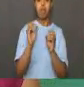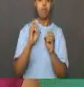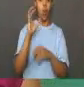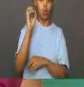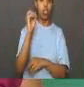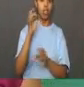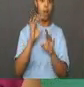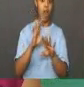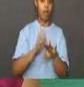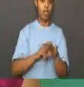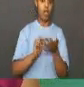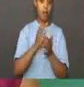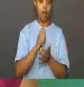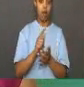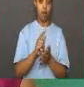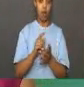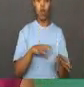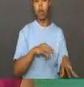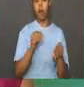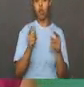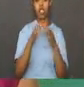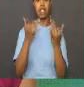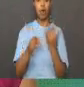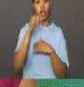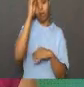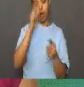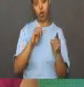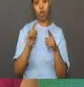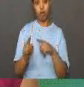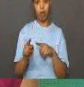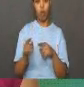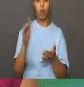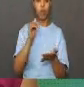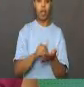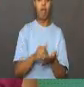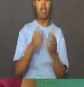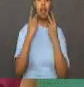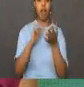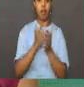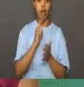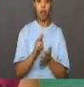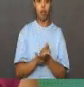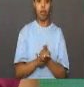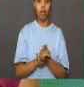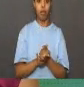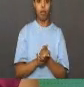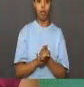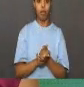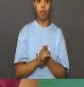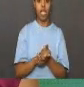Students, let us review what we have just learned. Where does